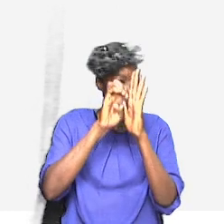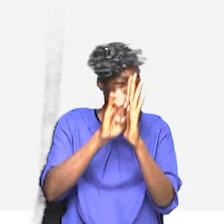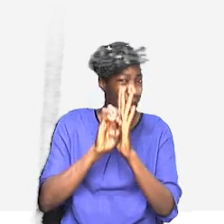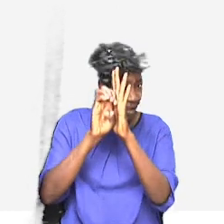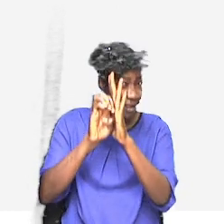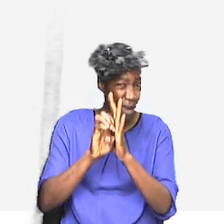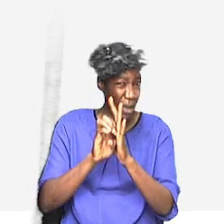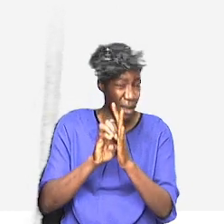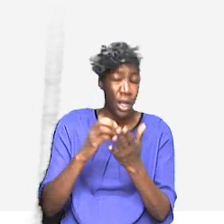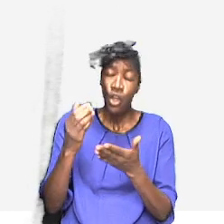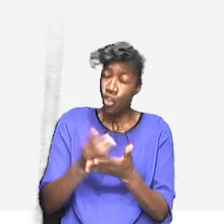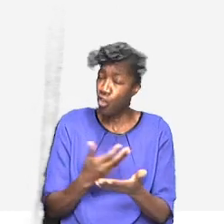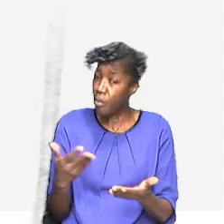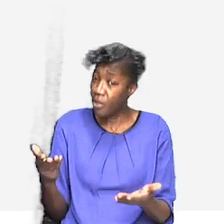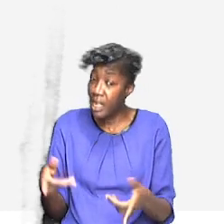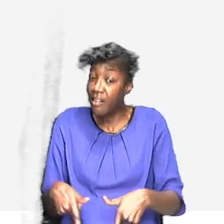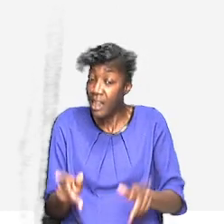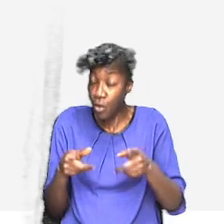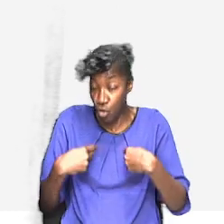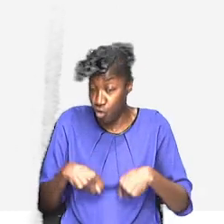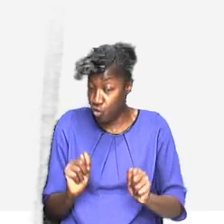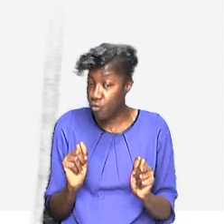Bible study, amen, let us try